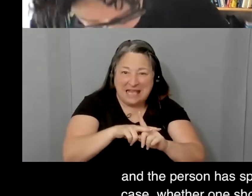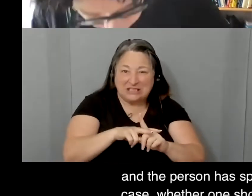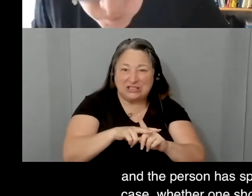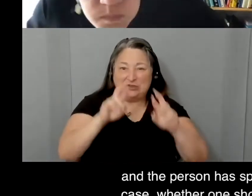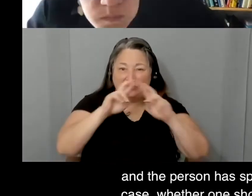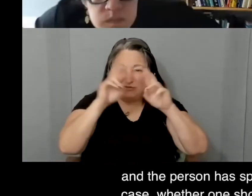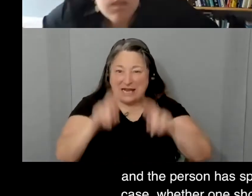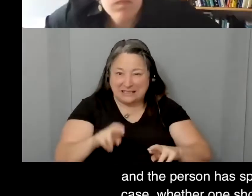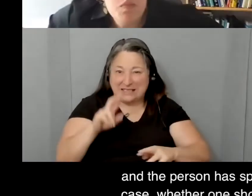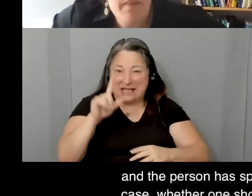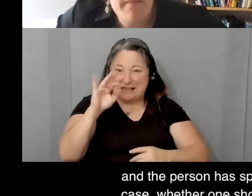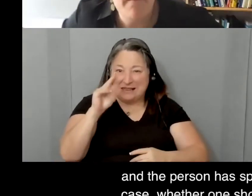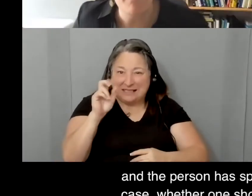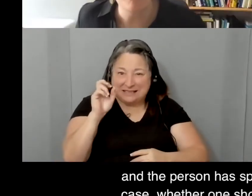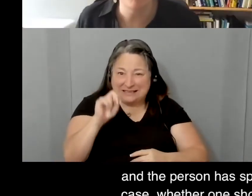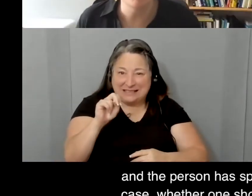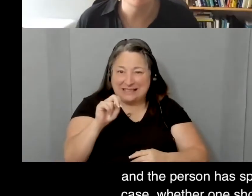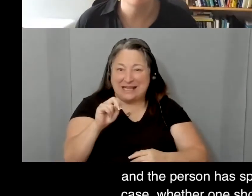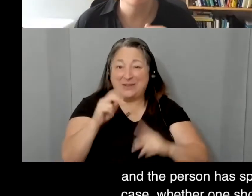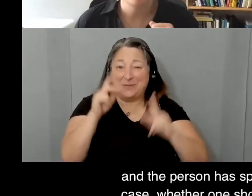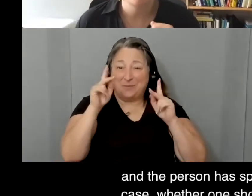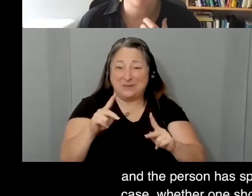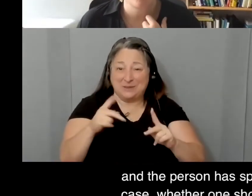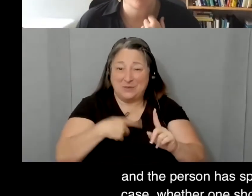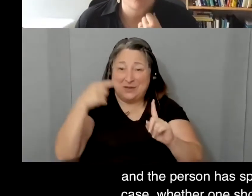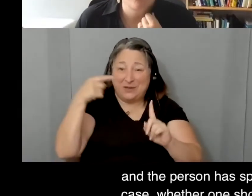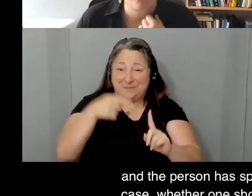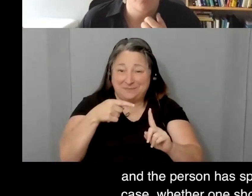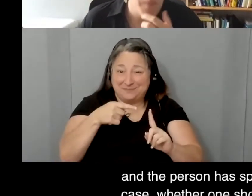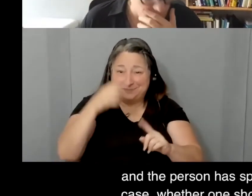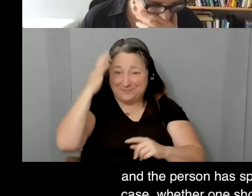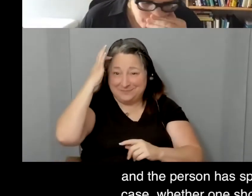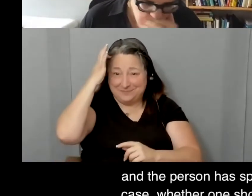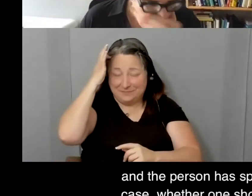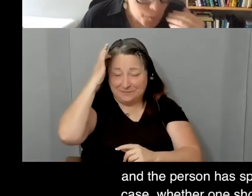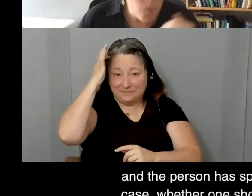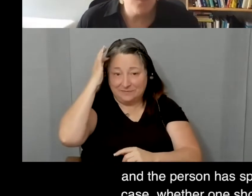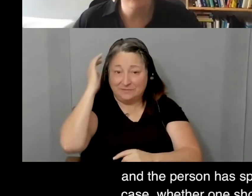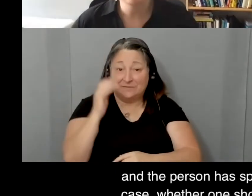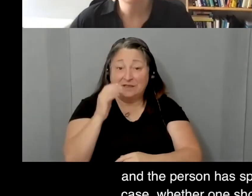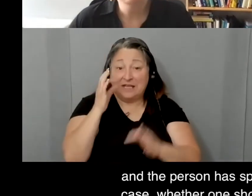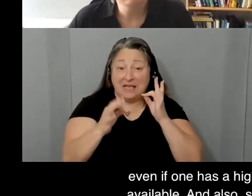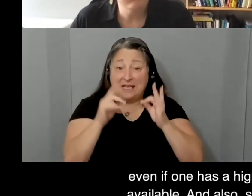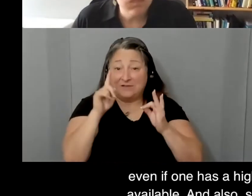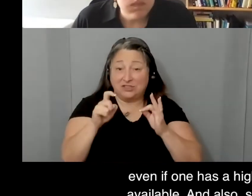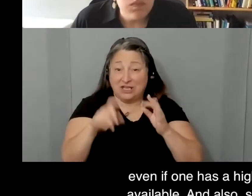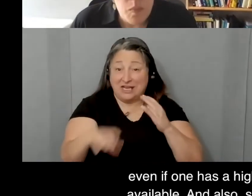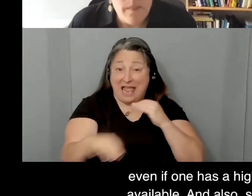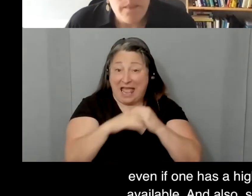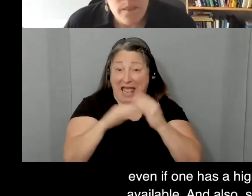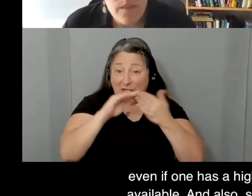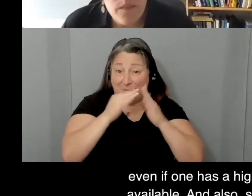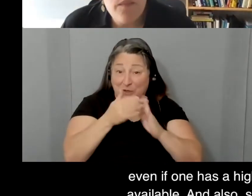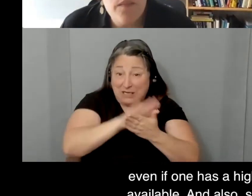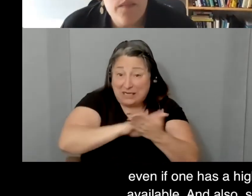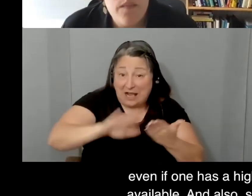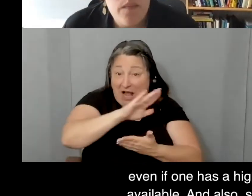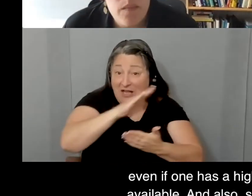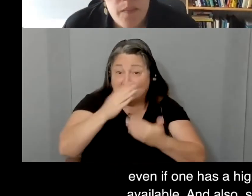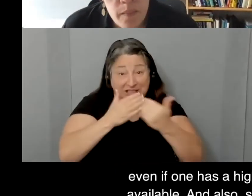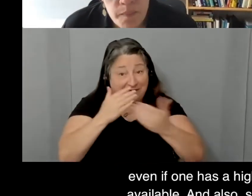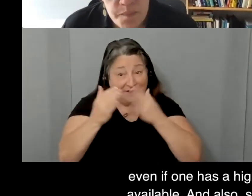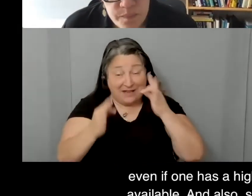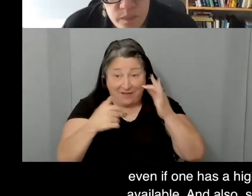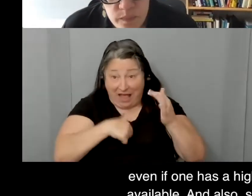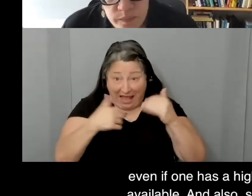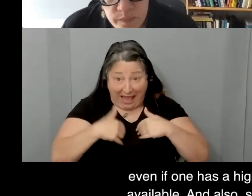has specifically referred to, in one case, whether one should add community college, even if one has a higher level